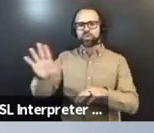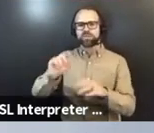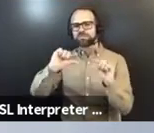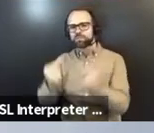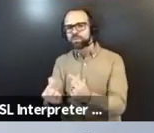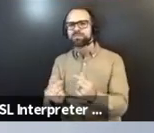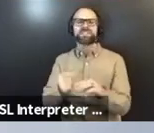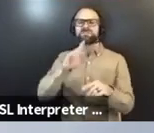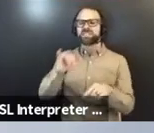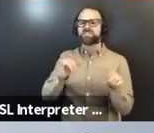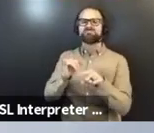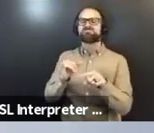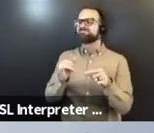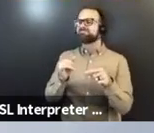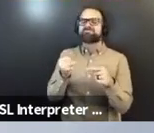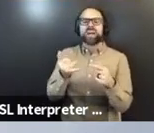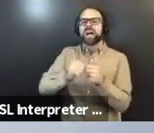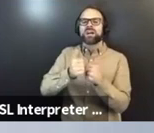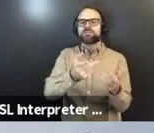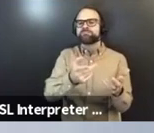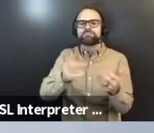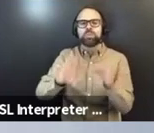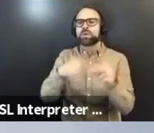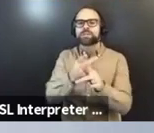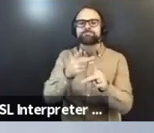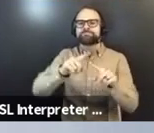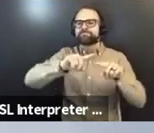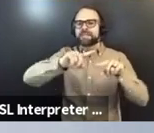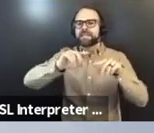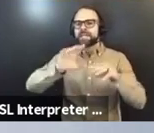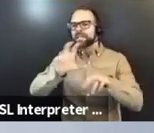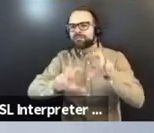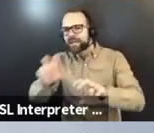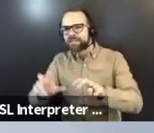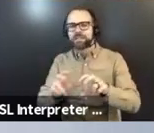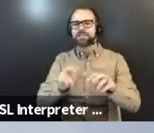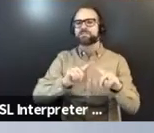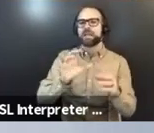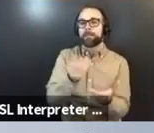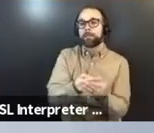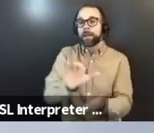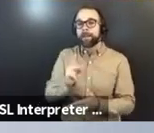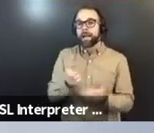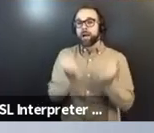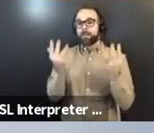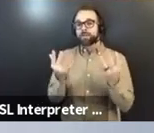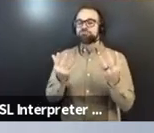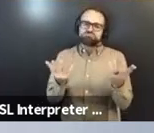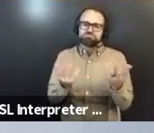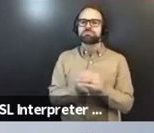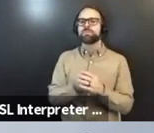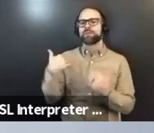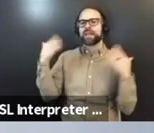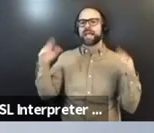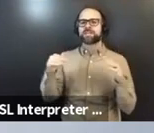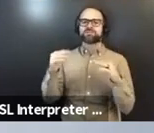like vehicles for different investors. So depending on what type of investor they are, depends on what type of return they get. So we've got angel investors, friends and